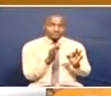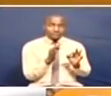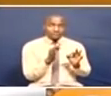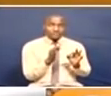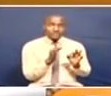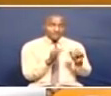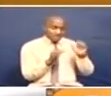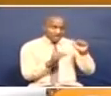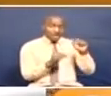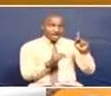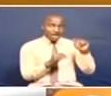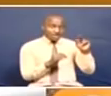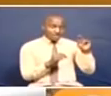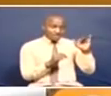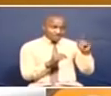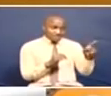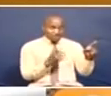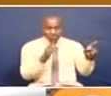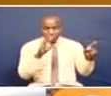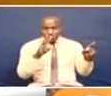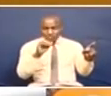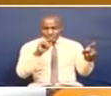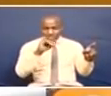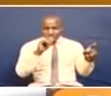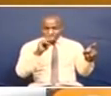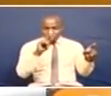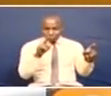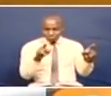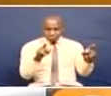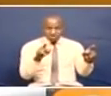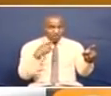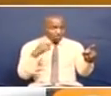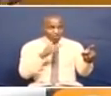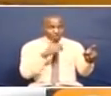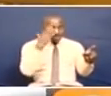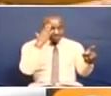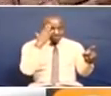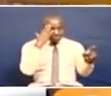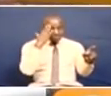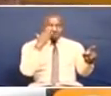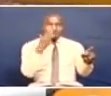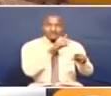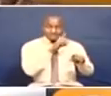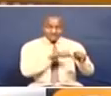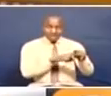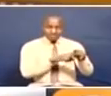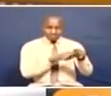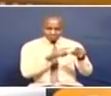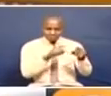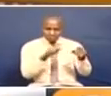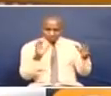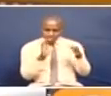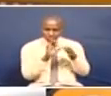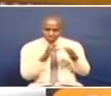Akinyi, whether it is Wanjiku, we realize in coming up with this system in the Joint Select